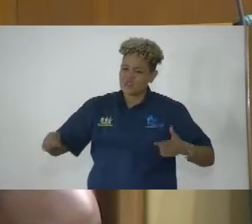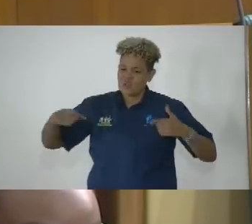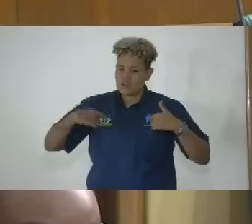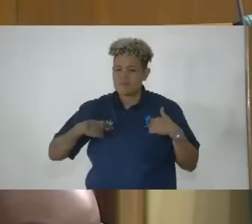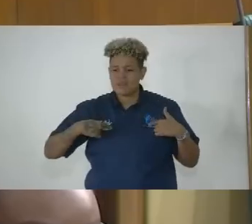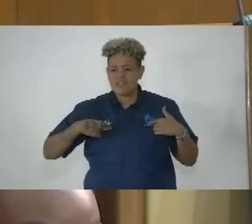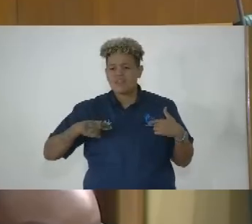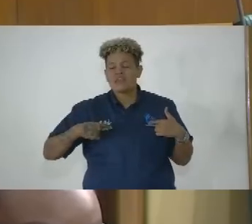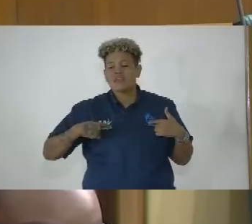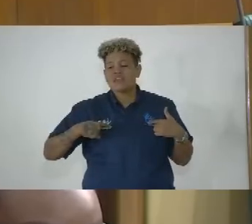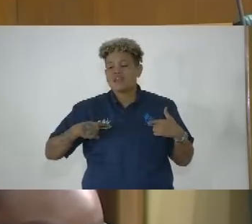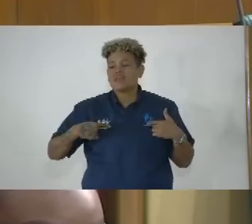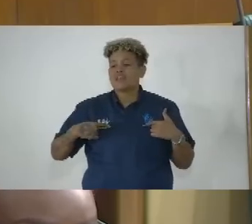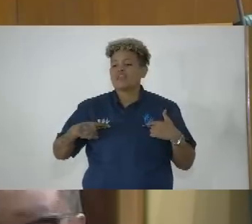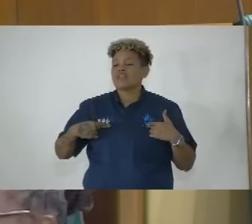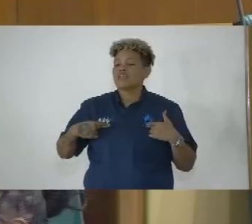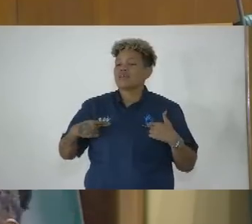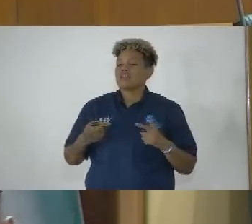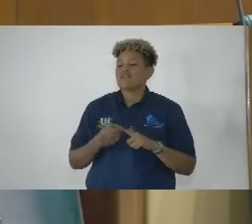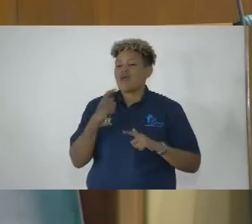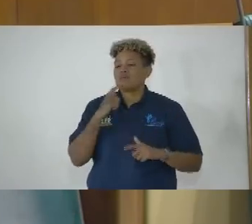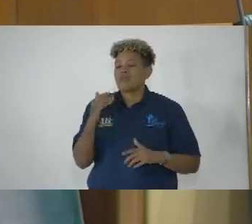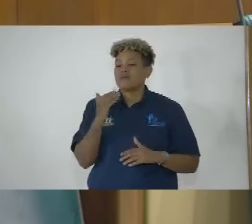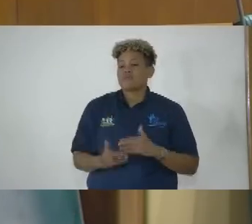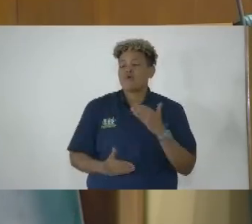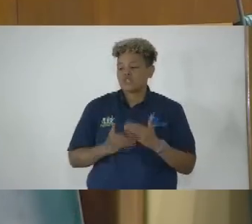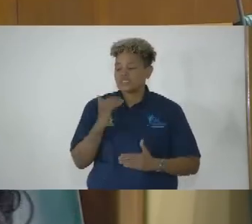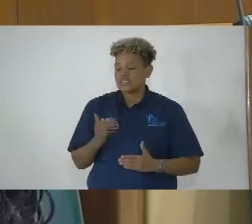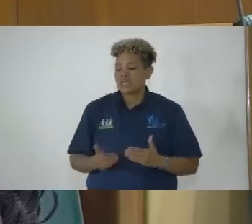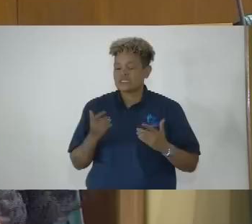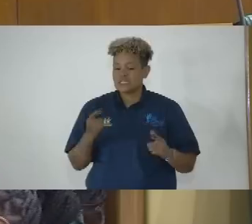me from the process